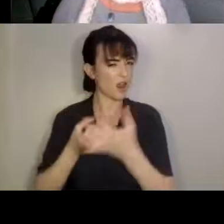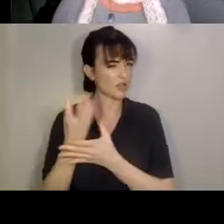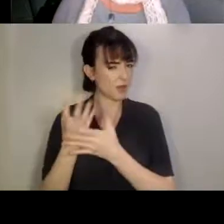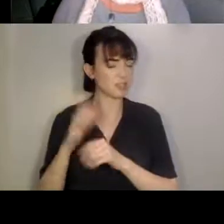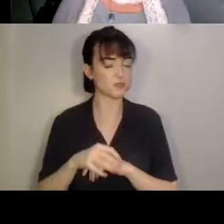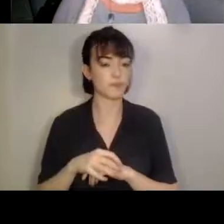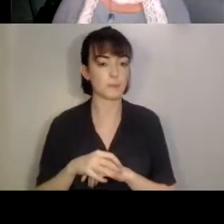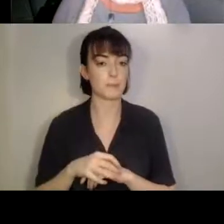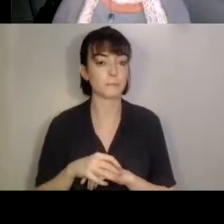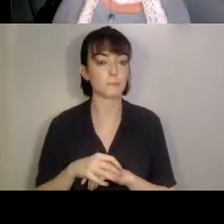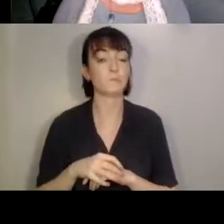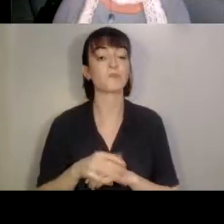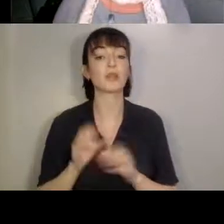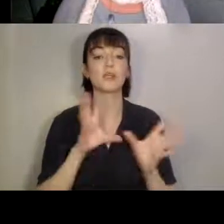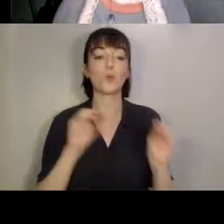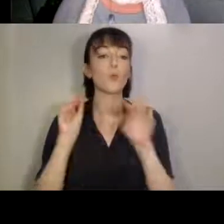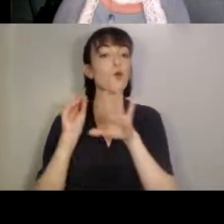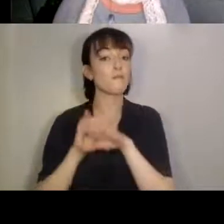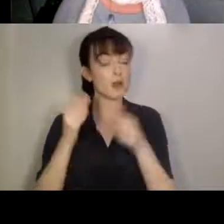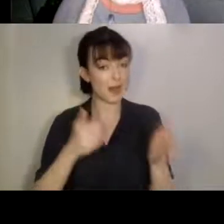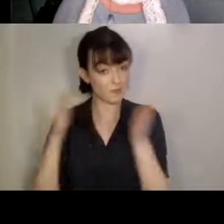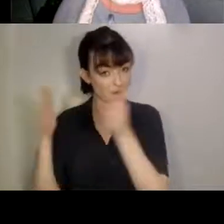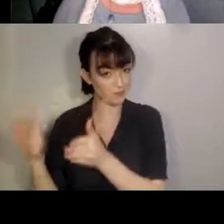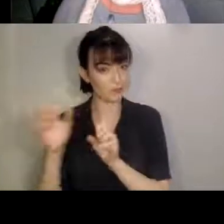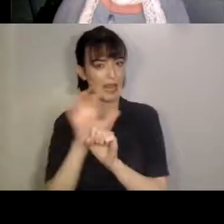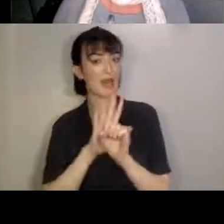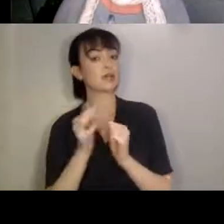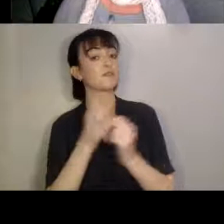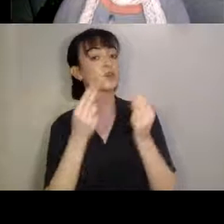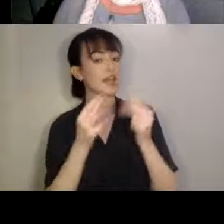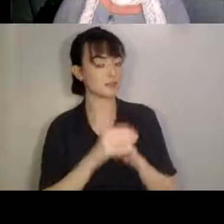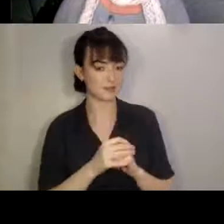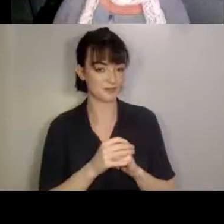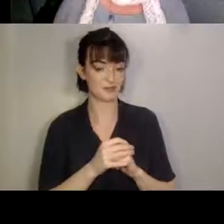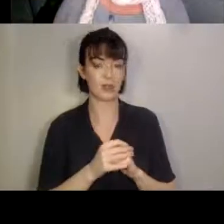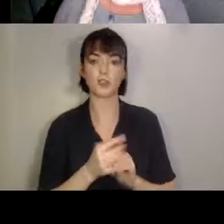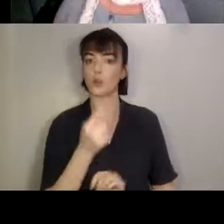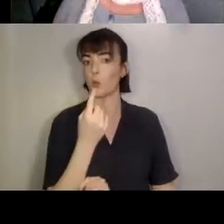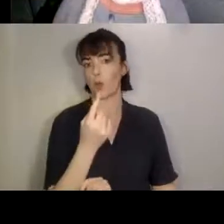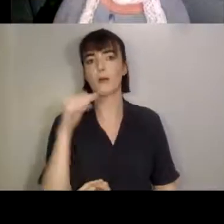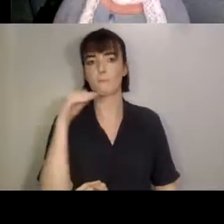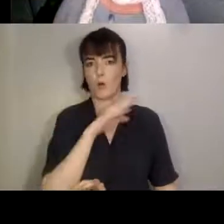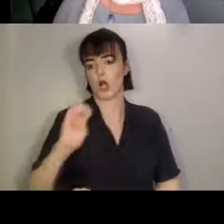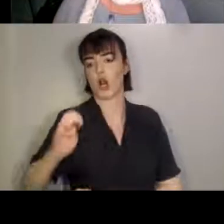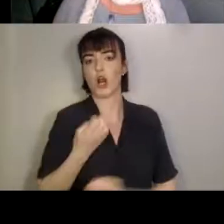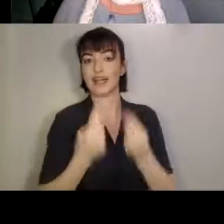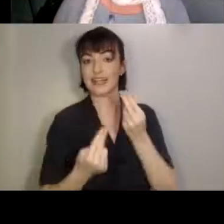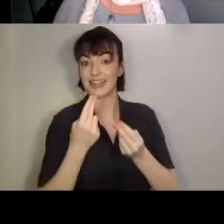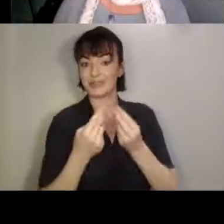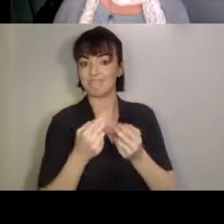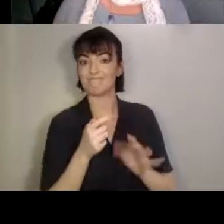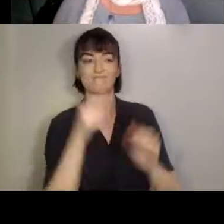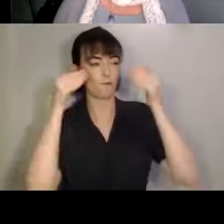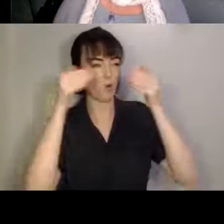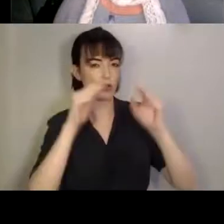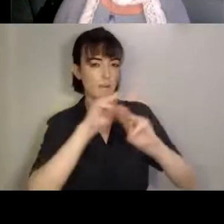So let's move on to areas to assess. And a very early area to assess is looking at parent-child